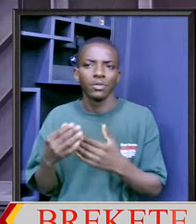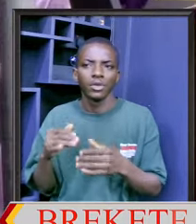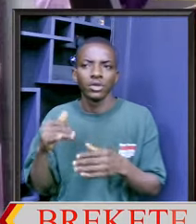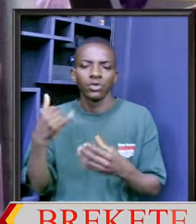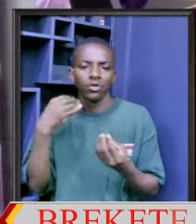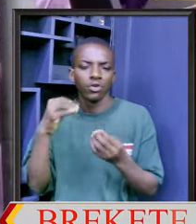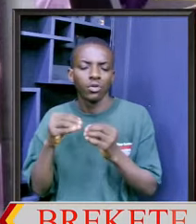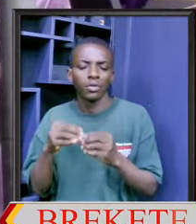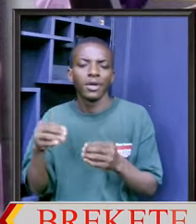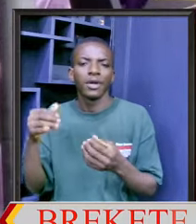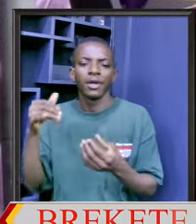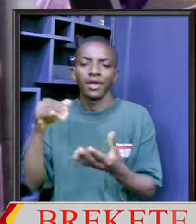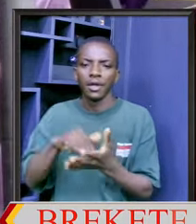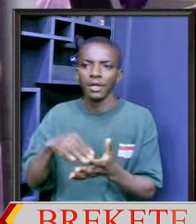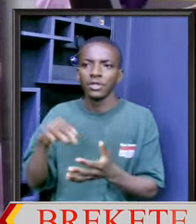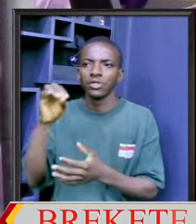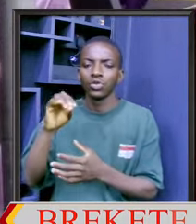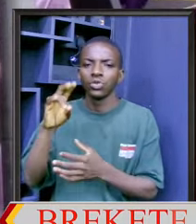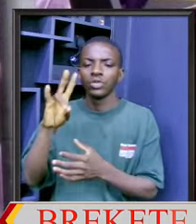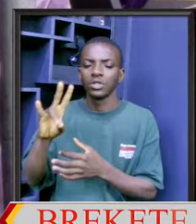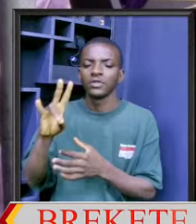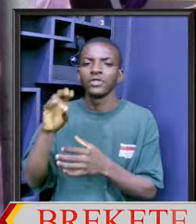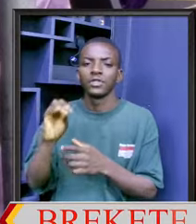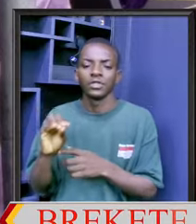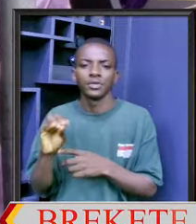The number again to call now